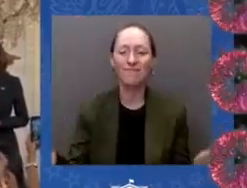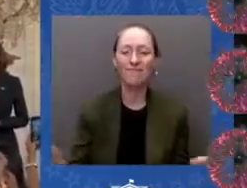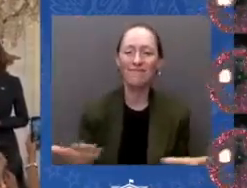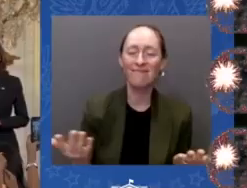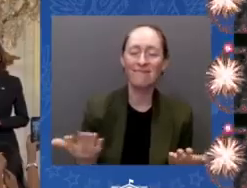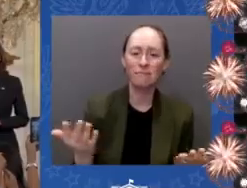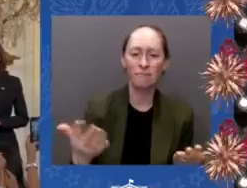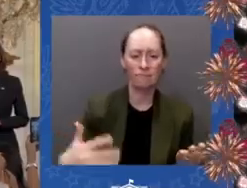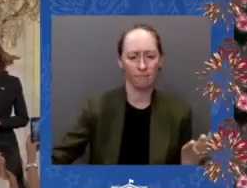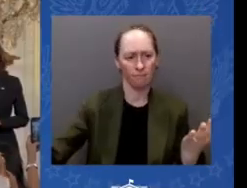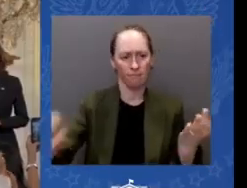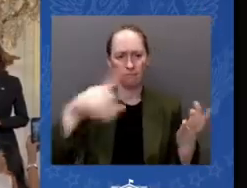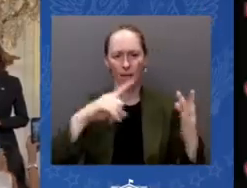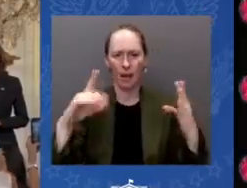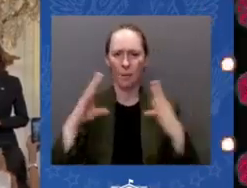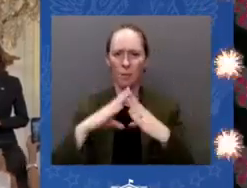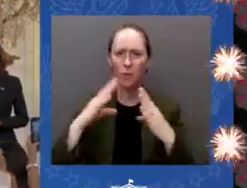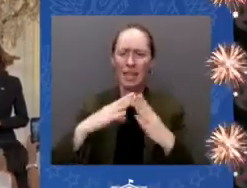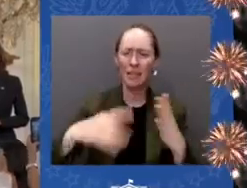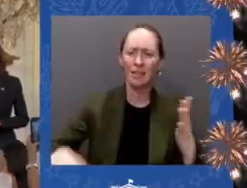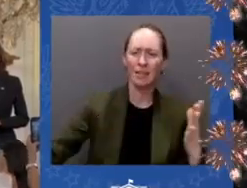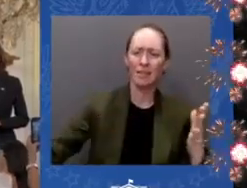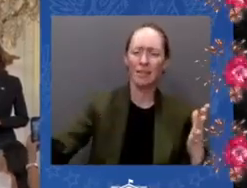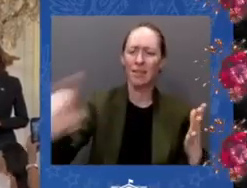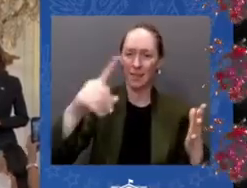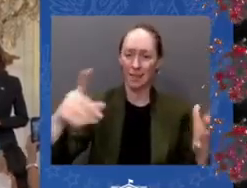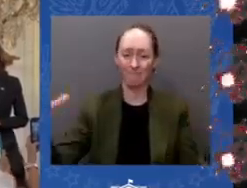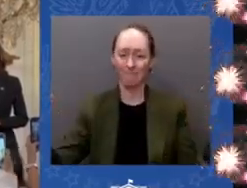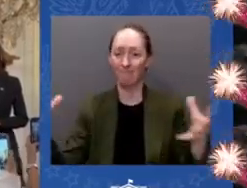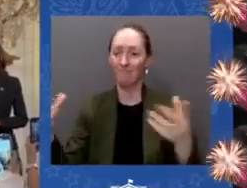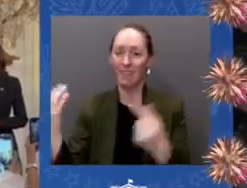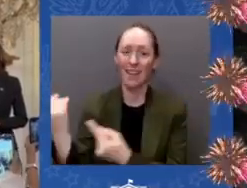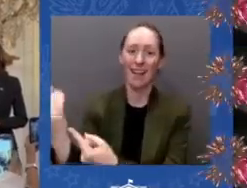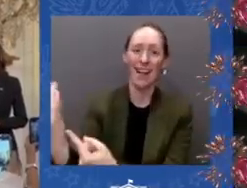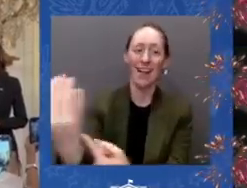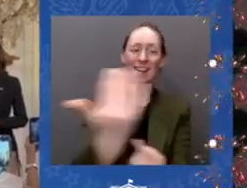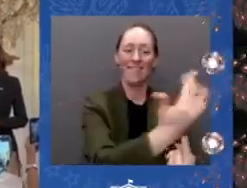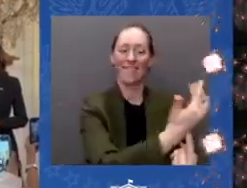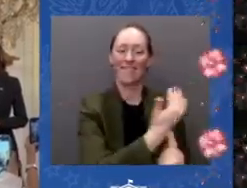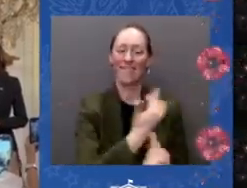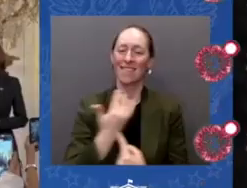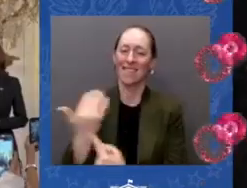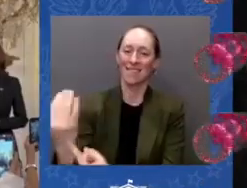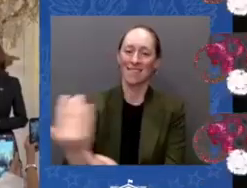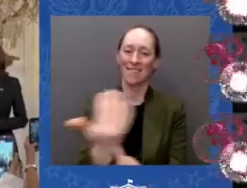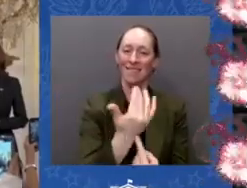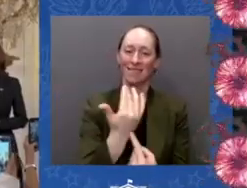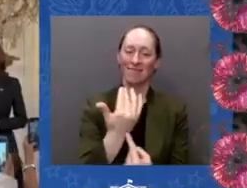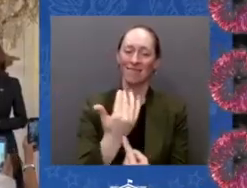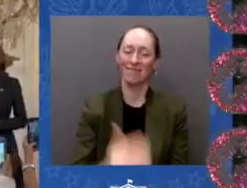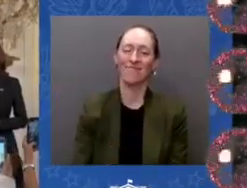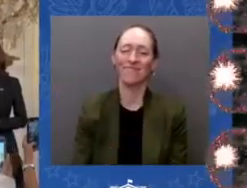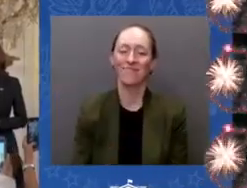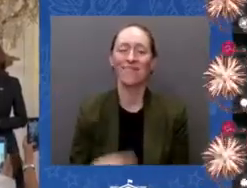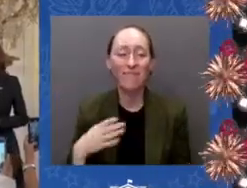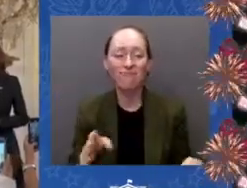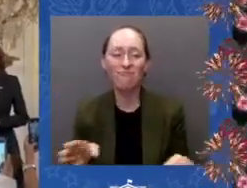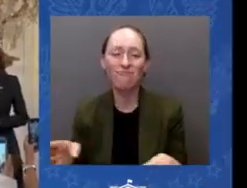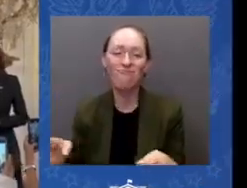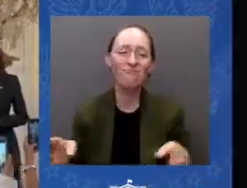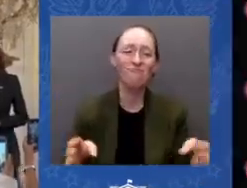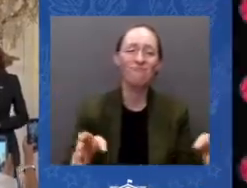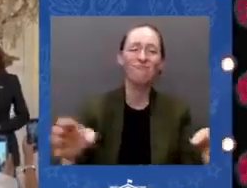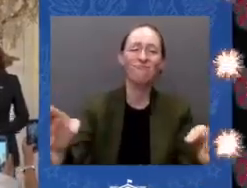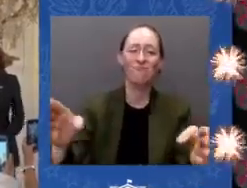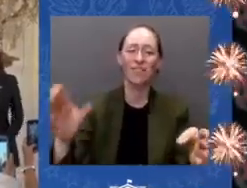courage and kindness, with persistence and faith, with love. I'm grateful